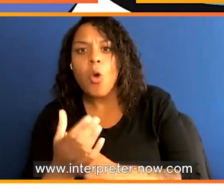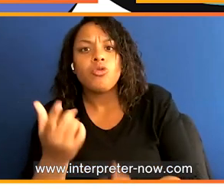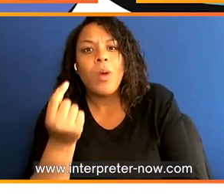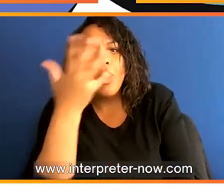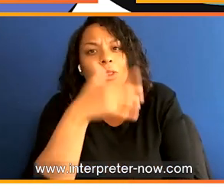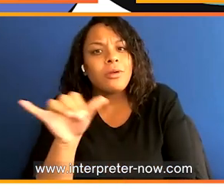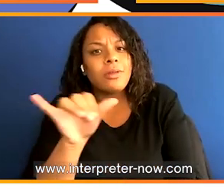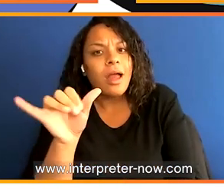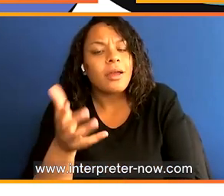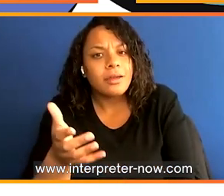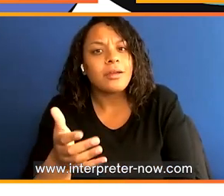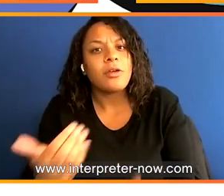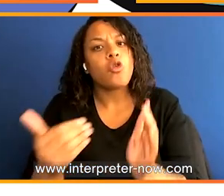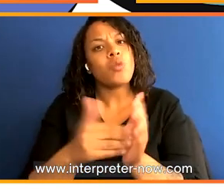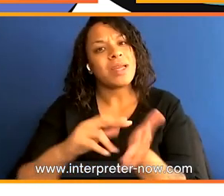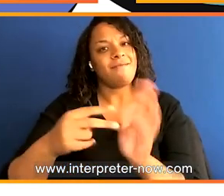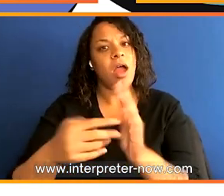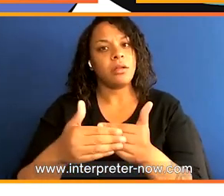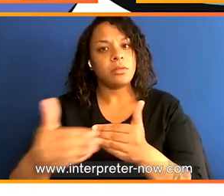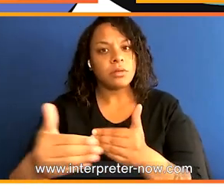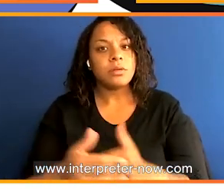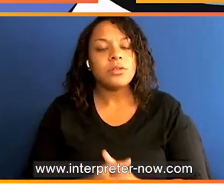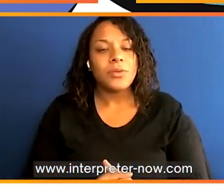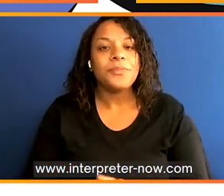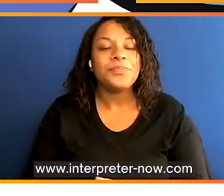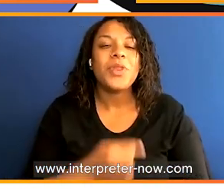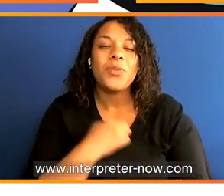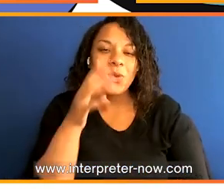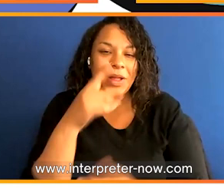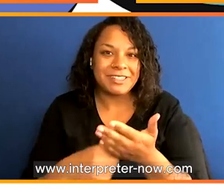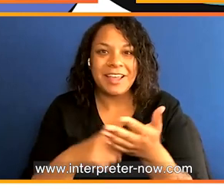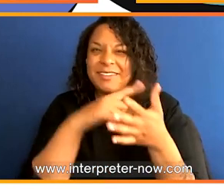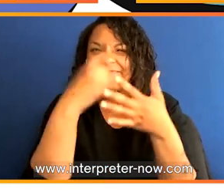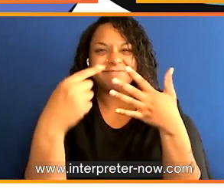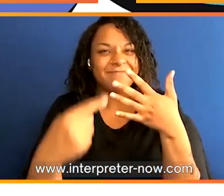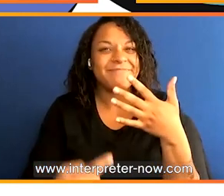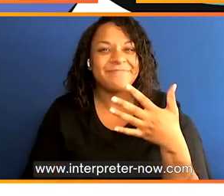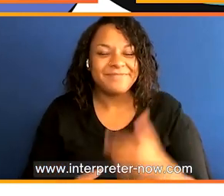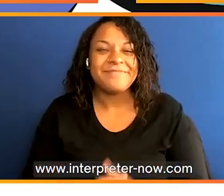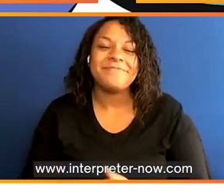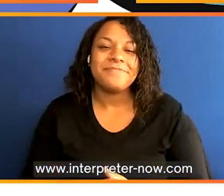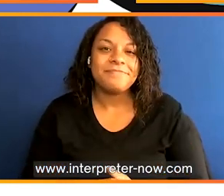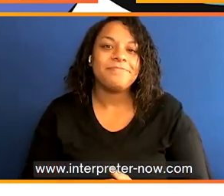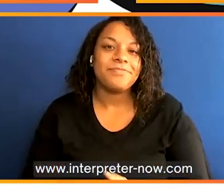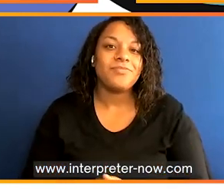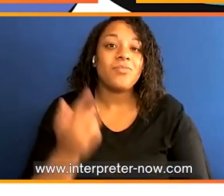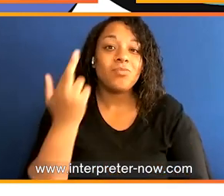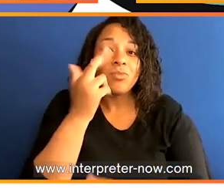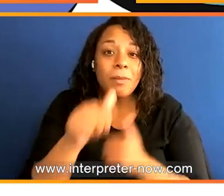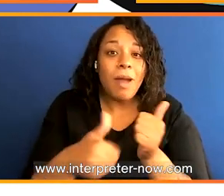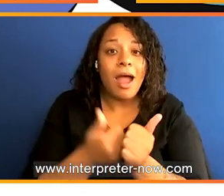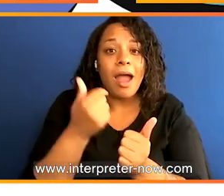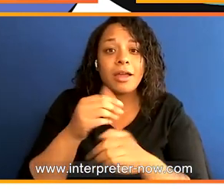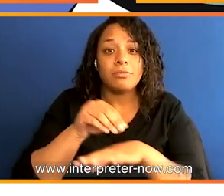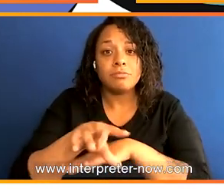It's you to redefine that culture. So we're going to talk about all of those things. There's many different reasons for changing your workplace